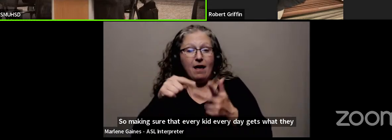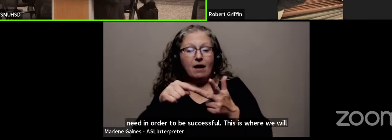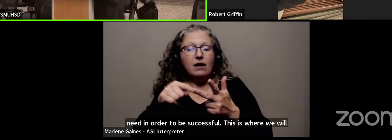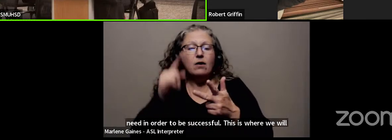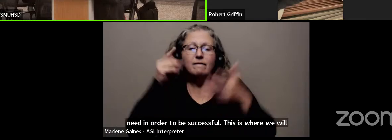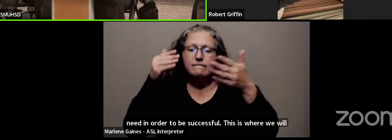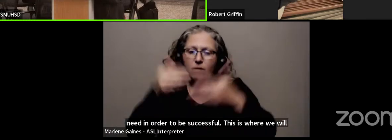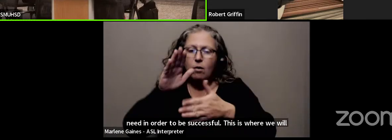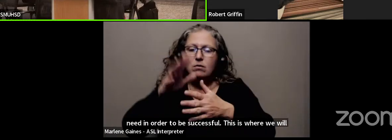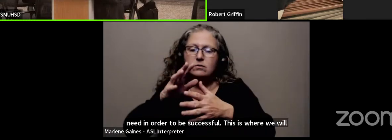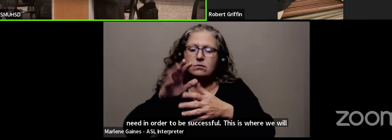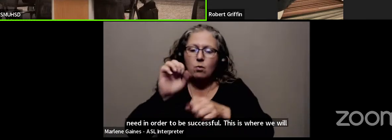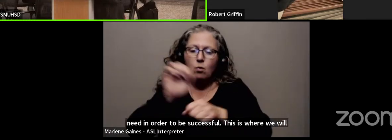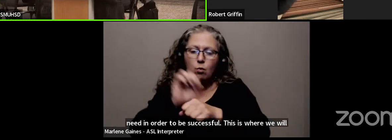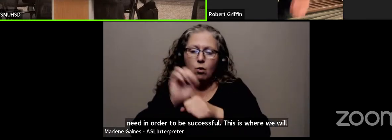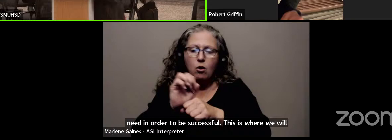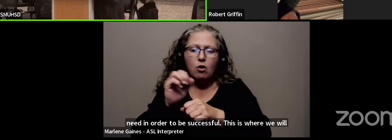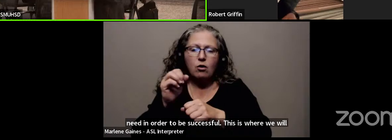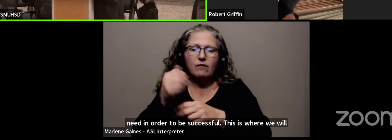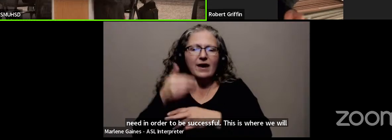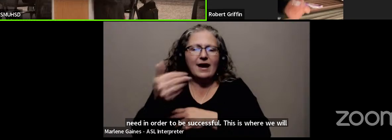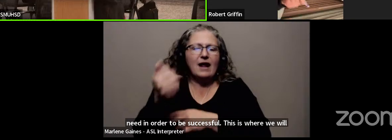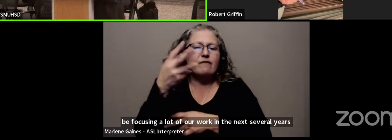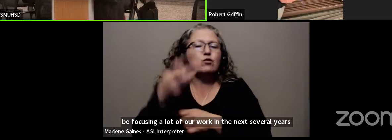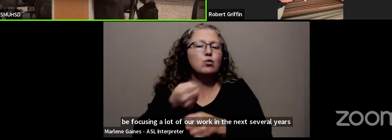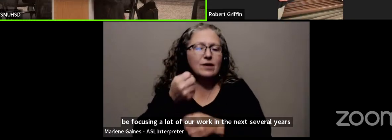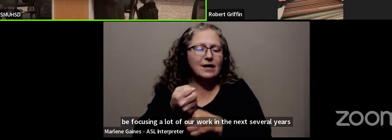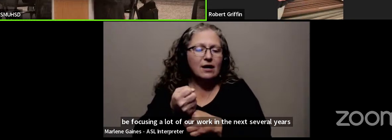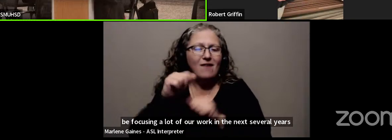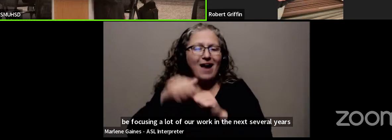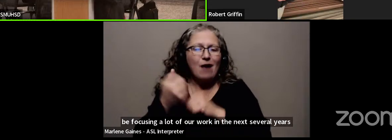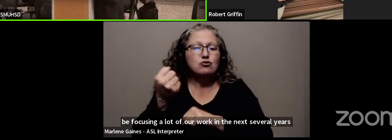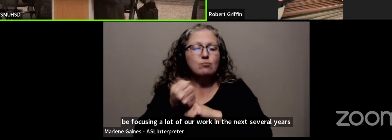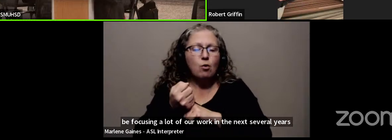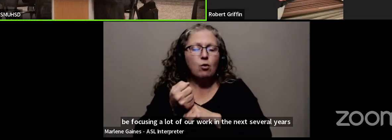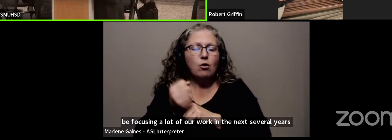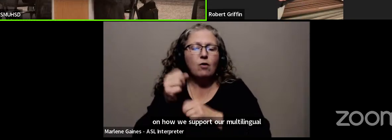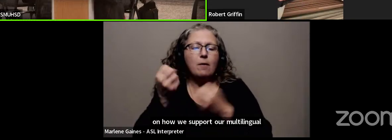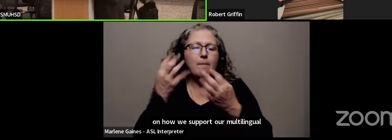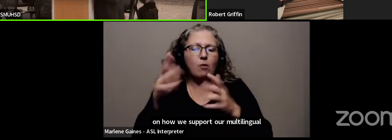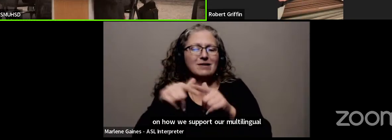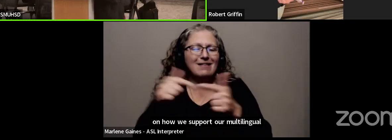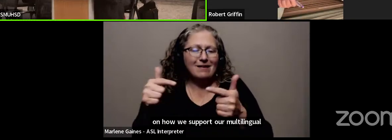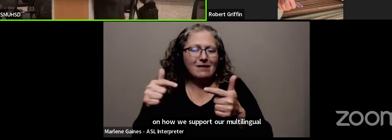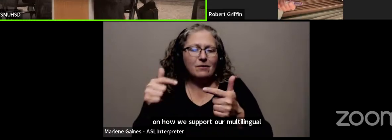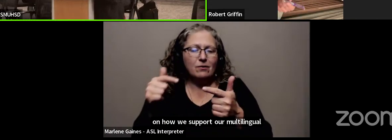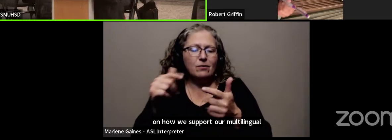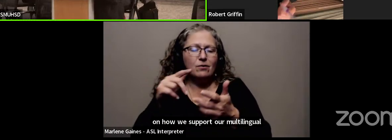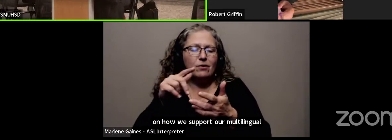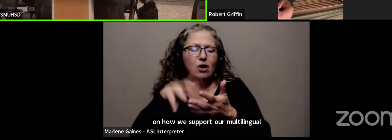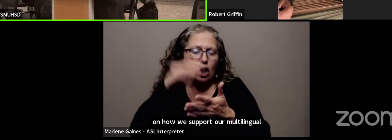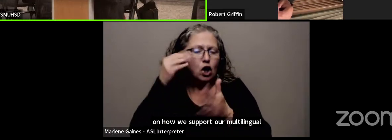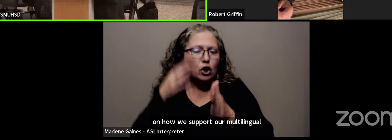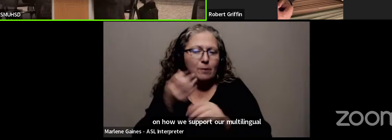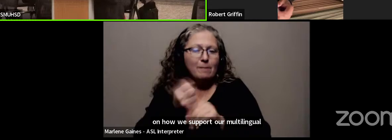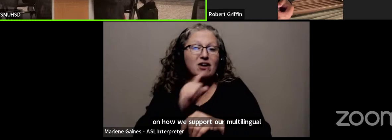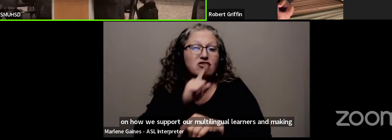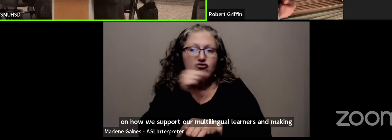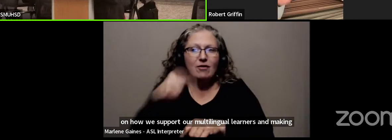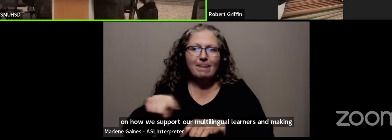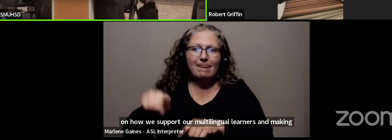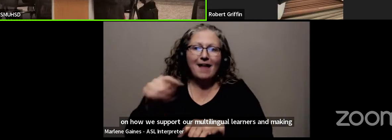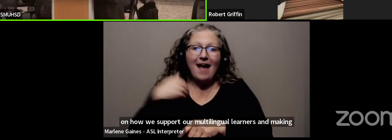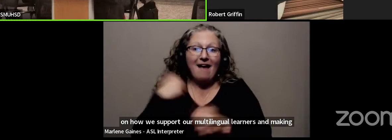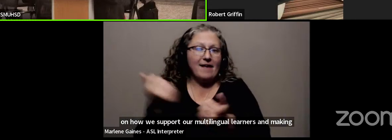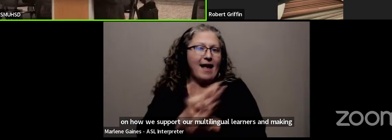work in the next several years on how we support our multilingual learners and making sure that they have everything